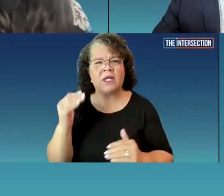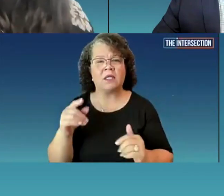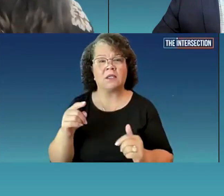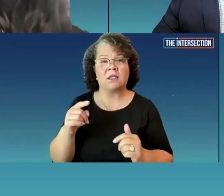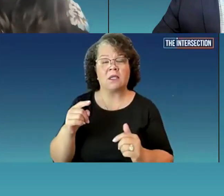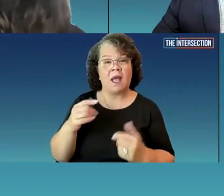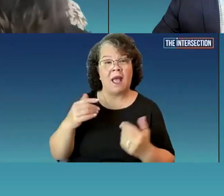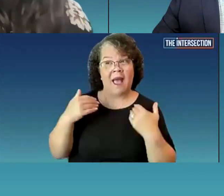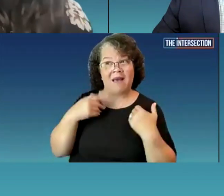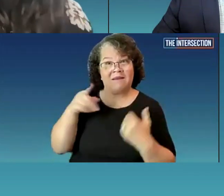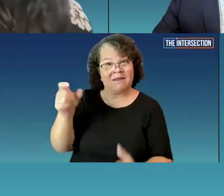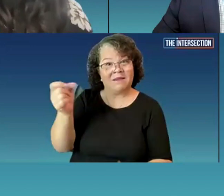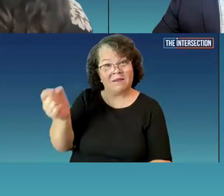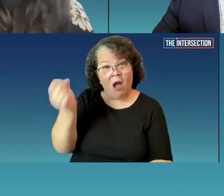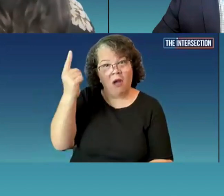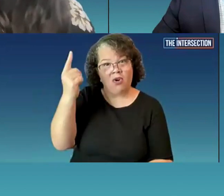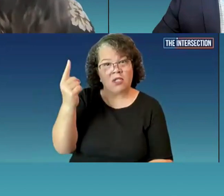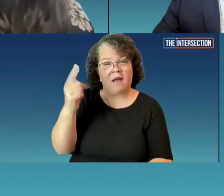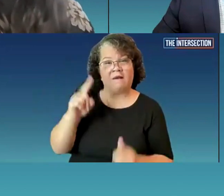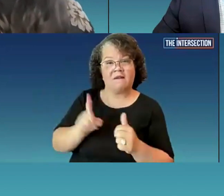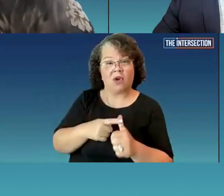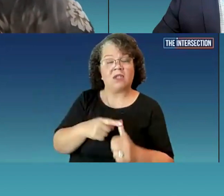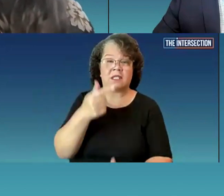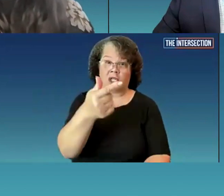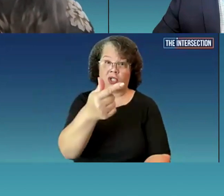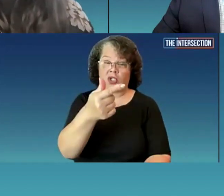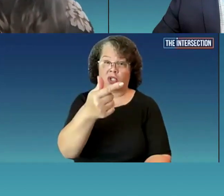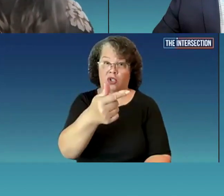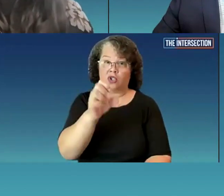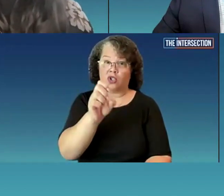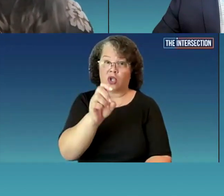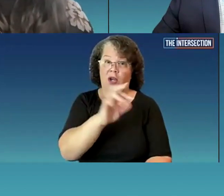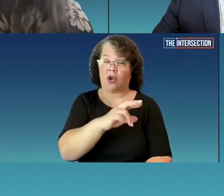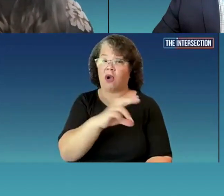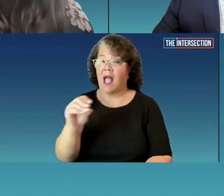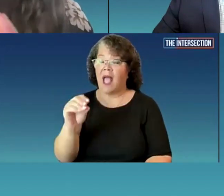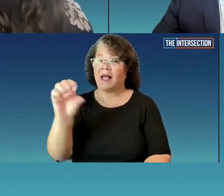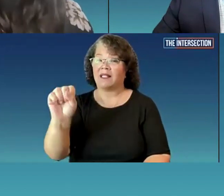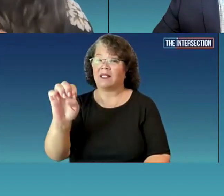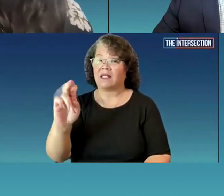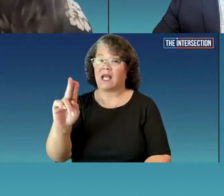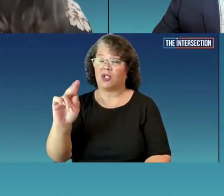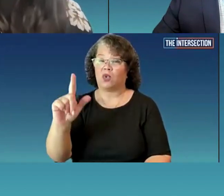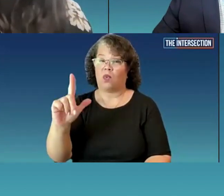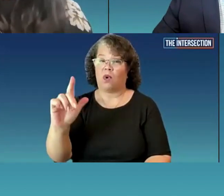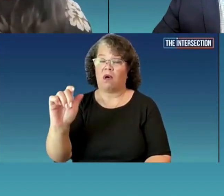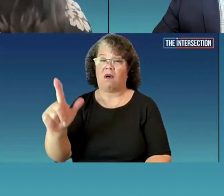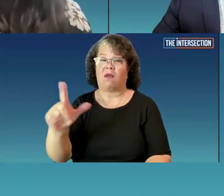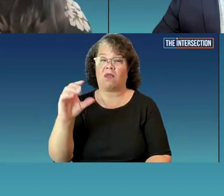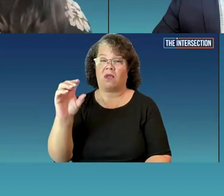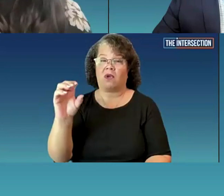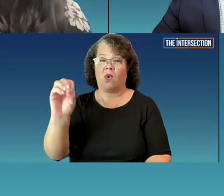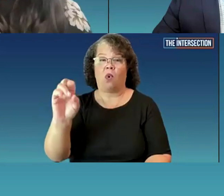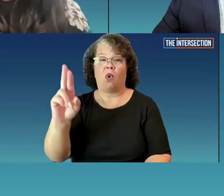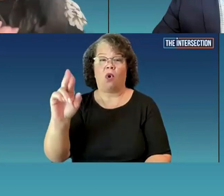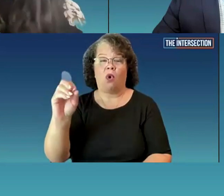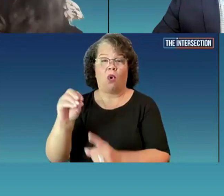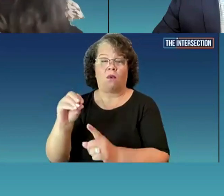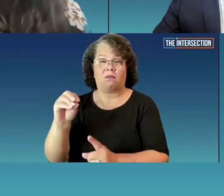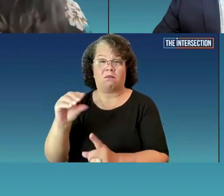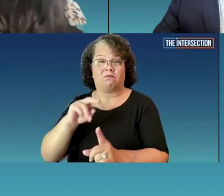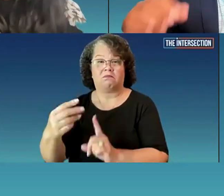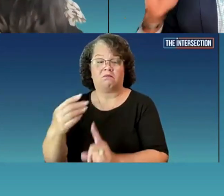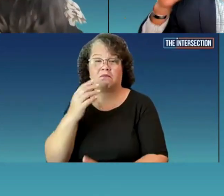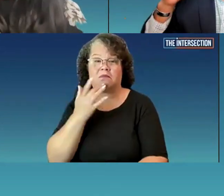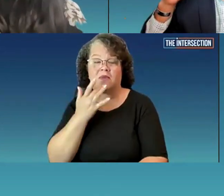to understand, right? First, hey, gender identity and sexual orientation are two different things. And this is why we have to collect it different, or we